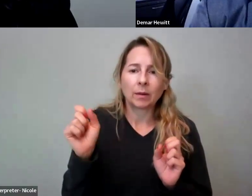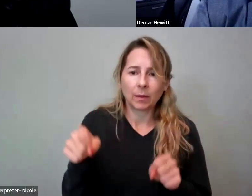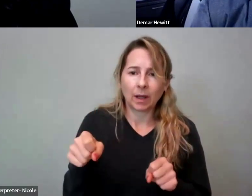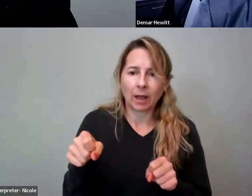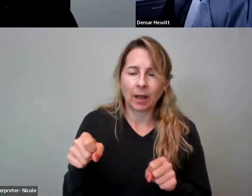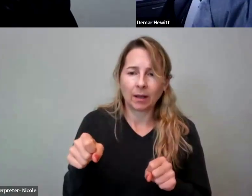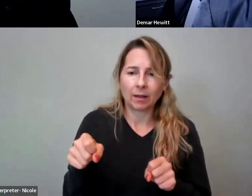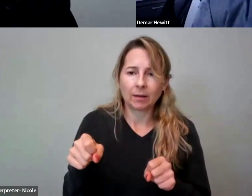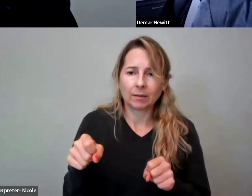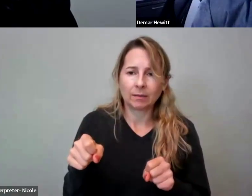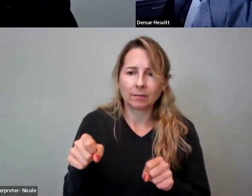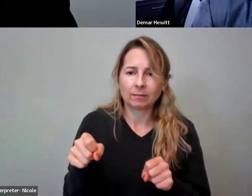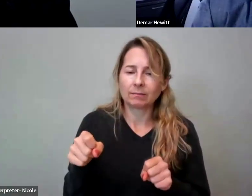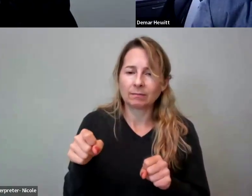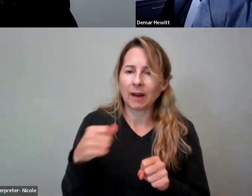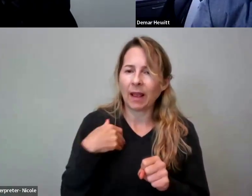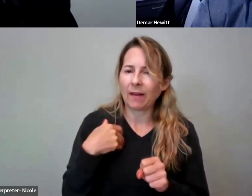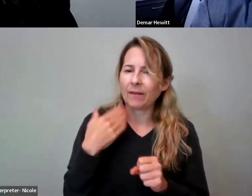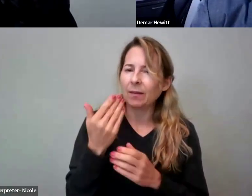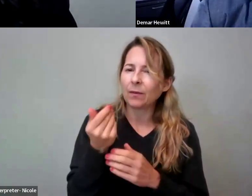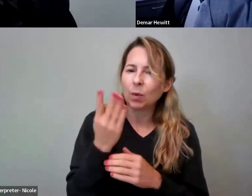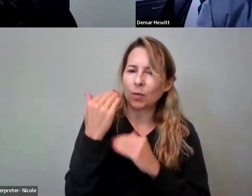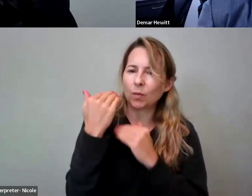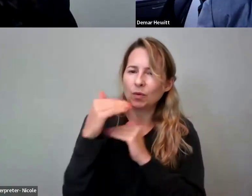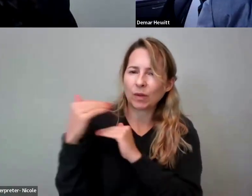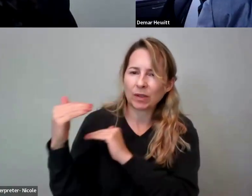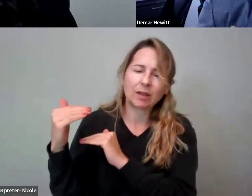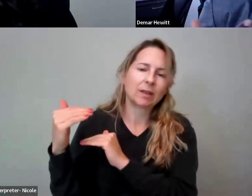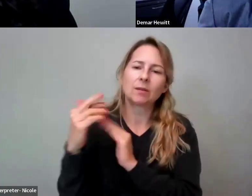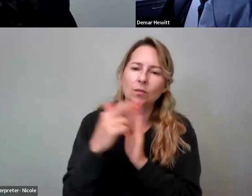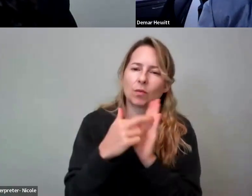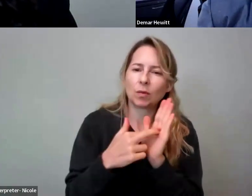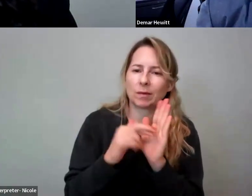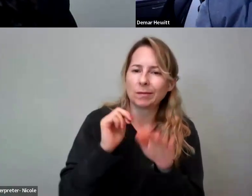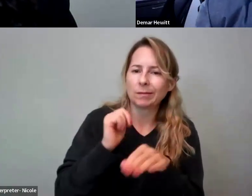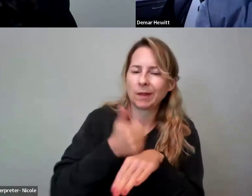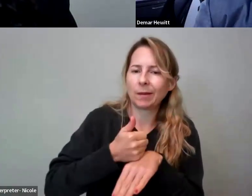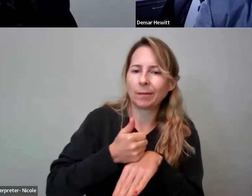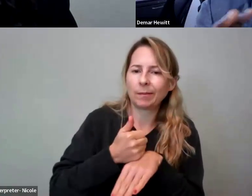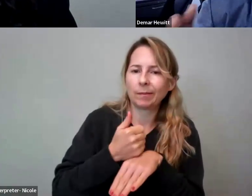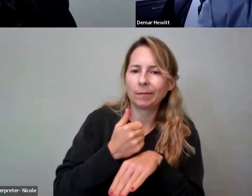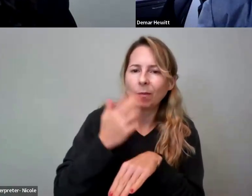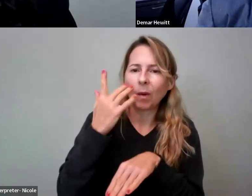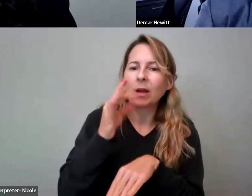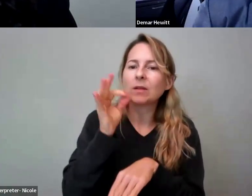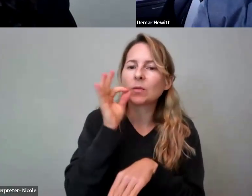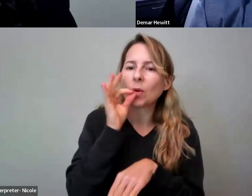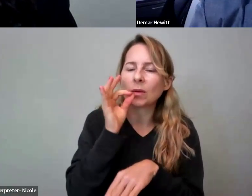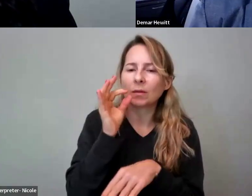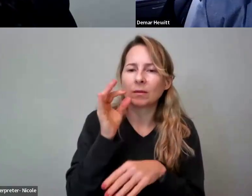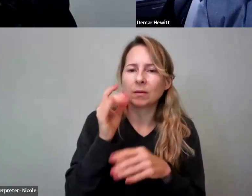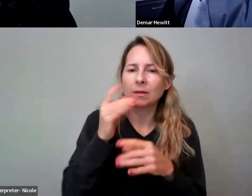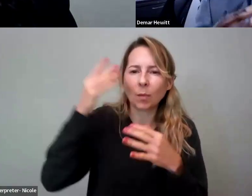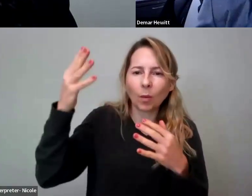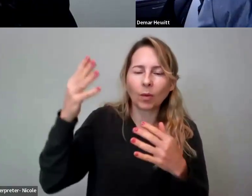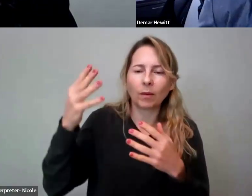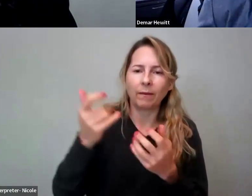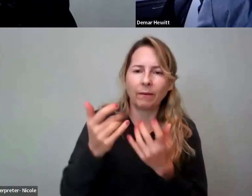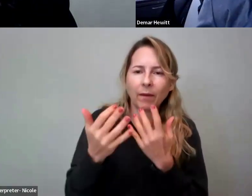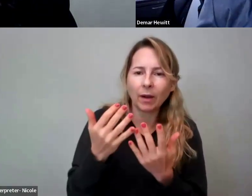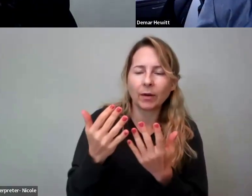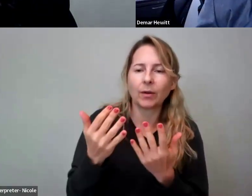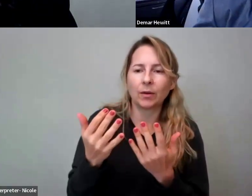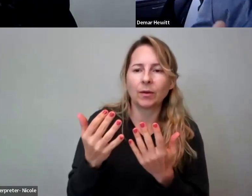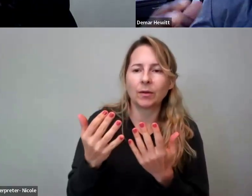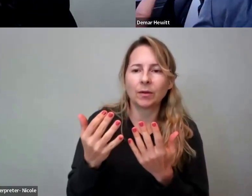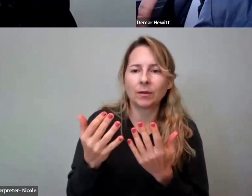in place some restrictions on how it is that you use that fire and smoking within the particular unit, especially